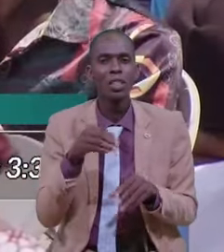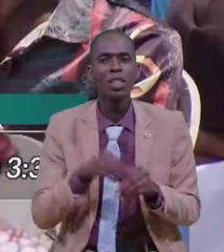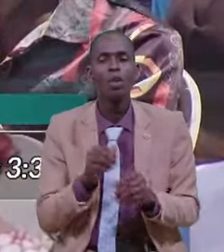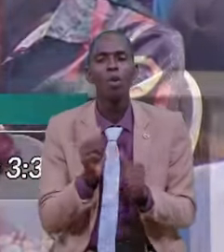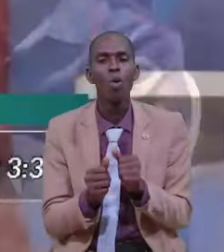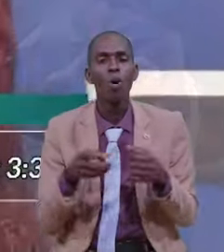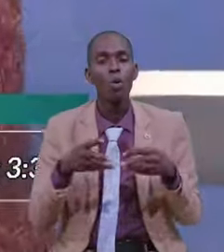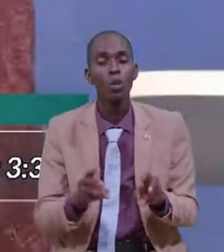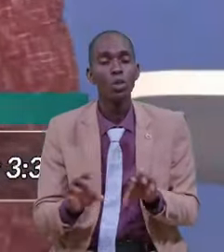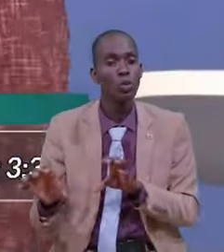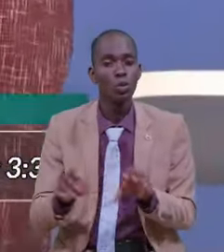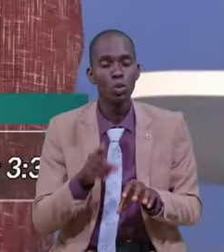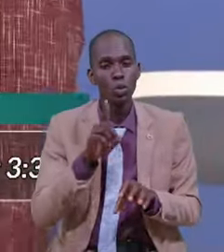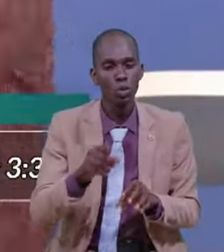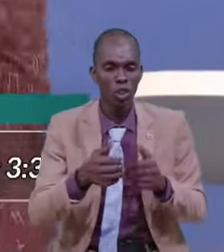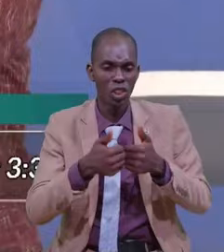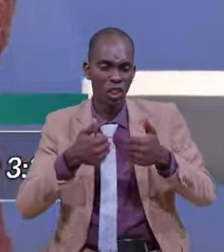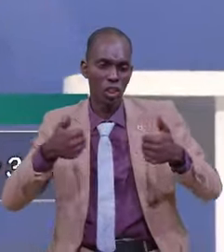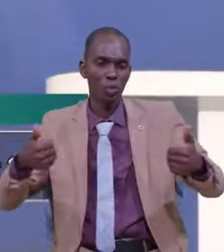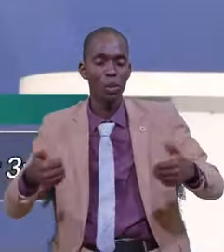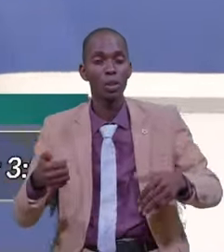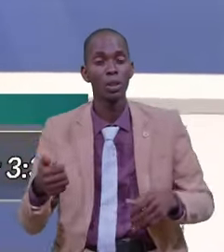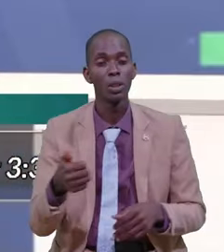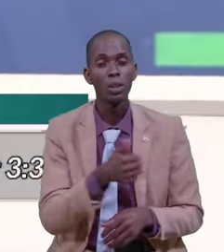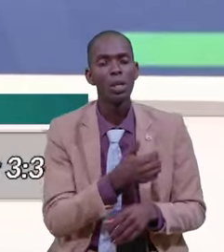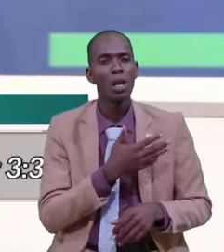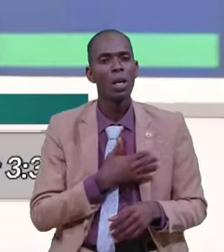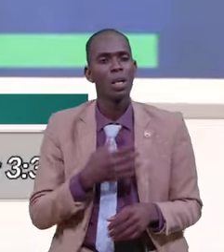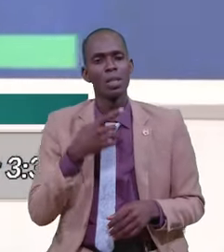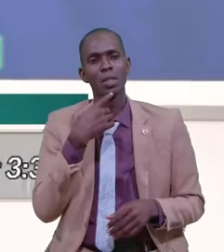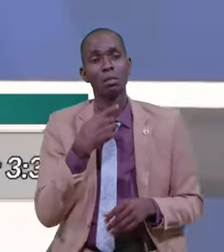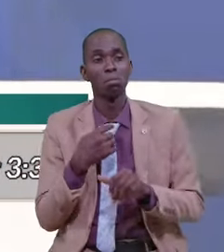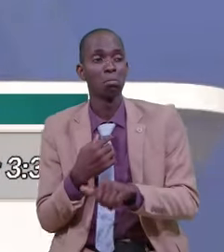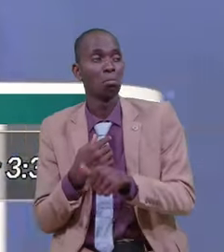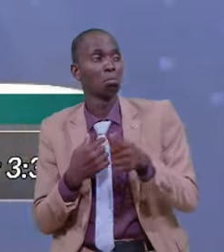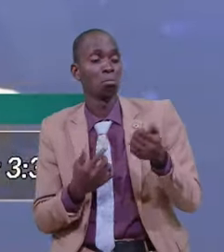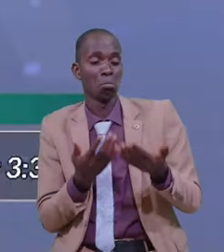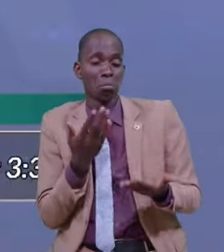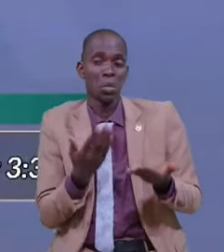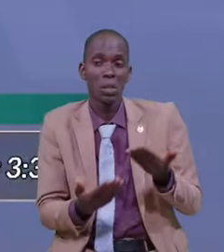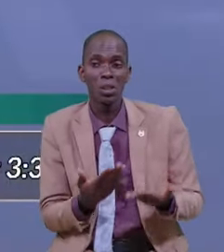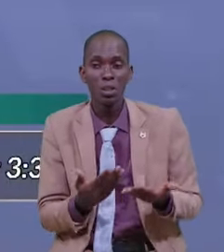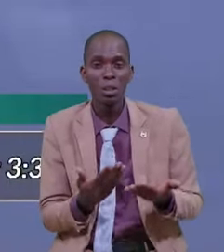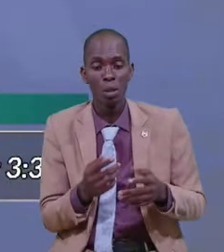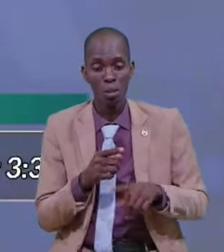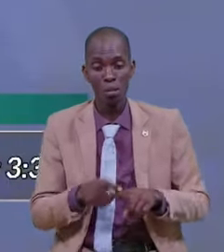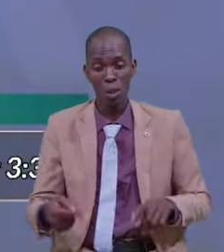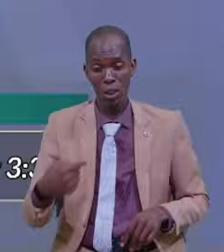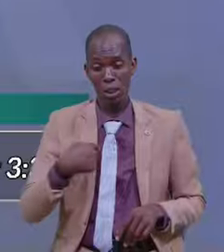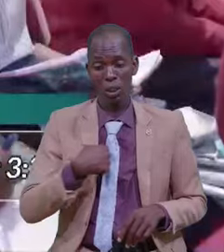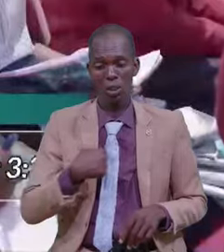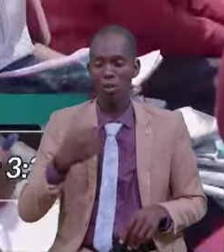you distinguish yourself and say, others may, but I